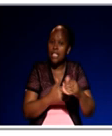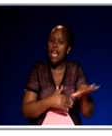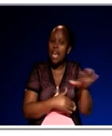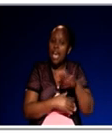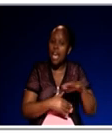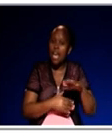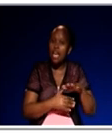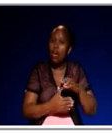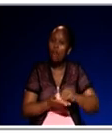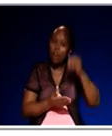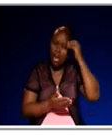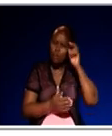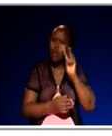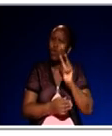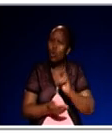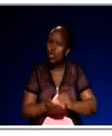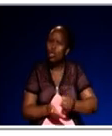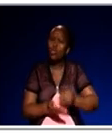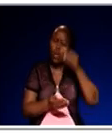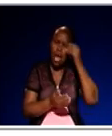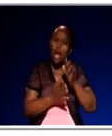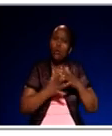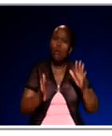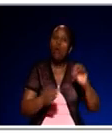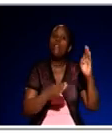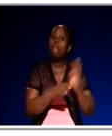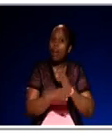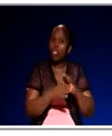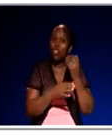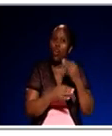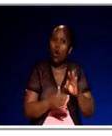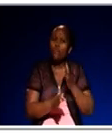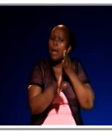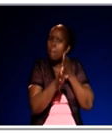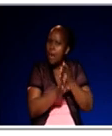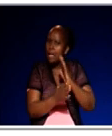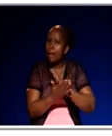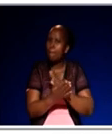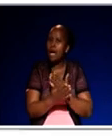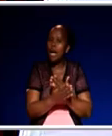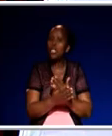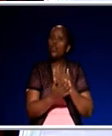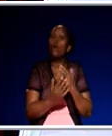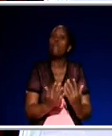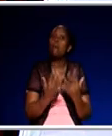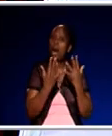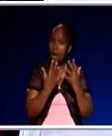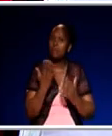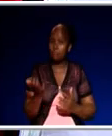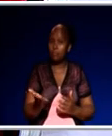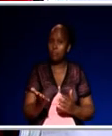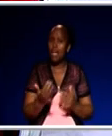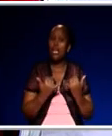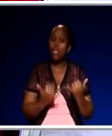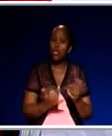of concern, we are going to look at now what are the functions of the major parts of the Bunsen burner. And let's